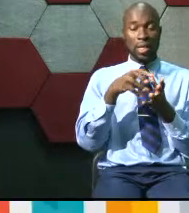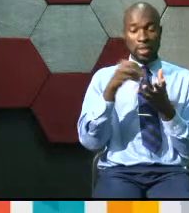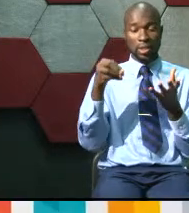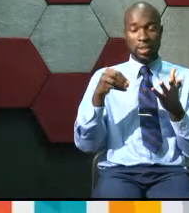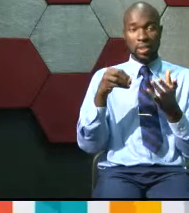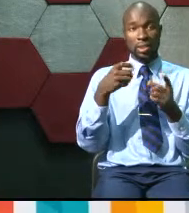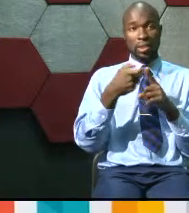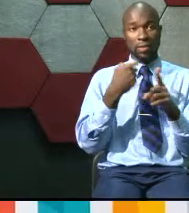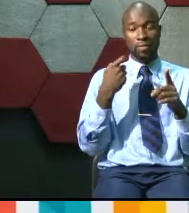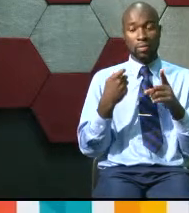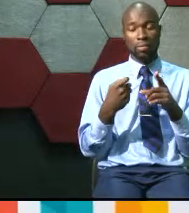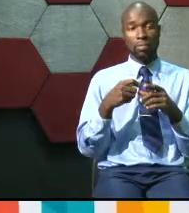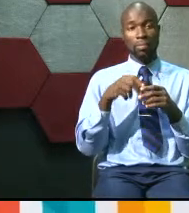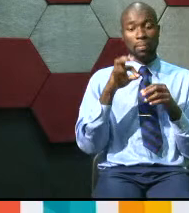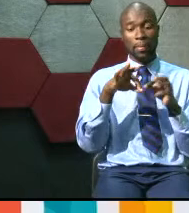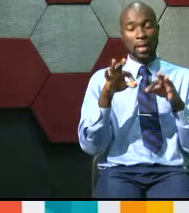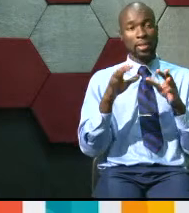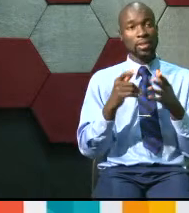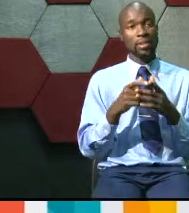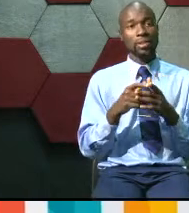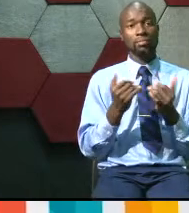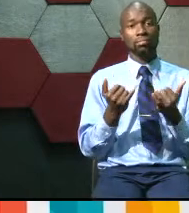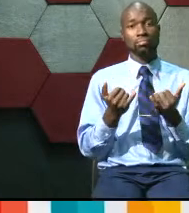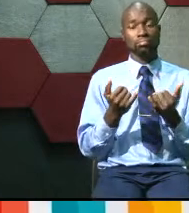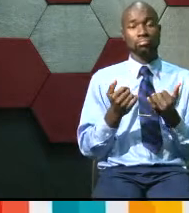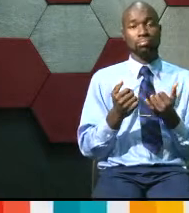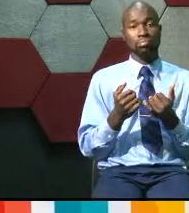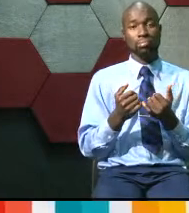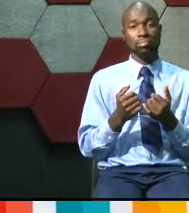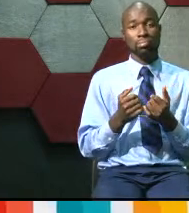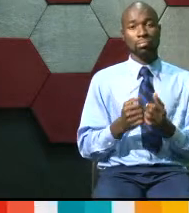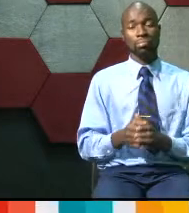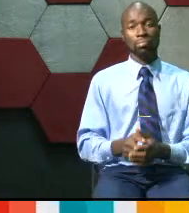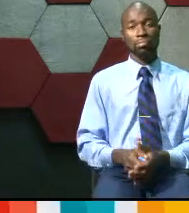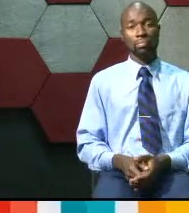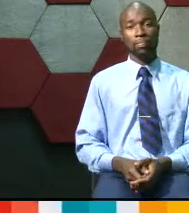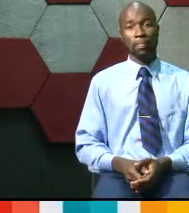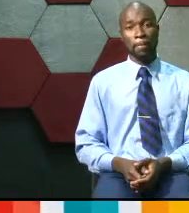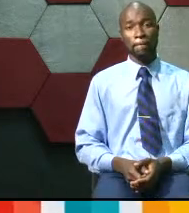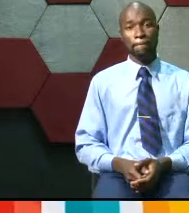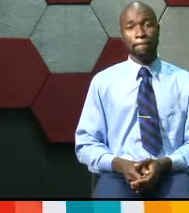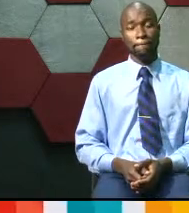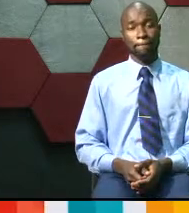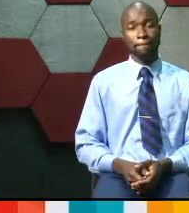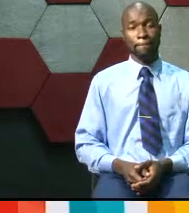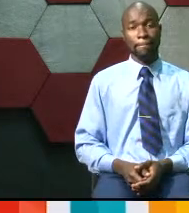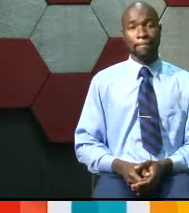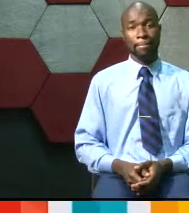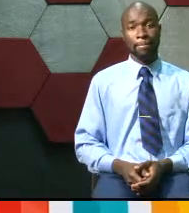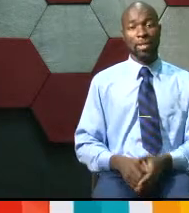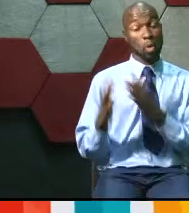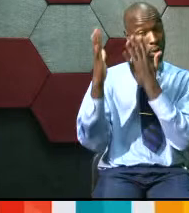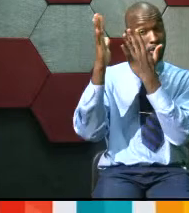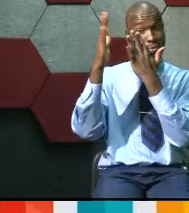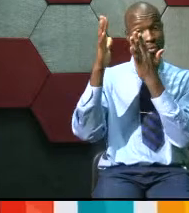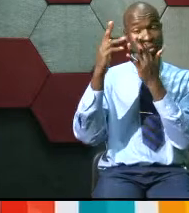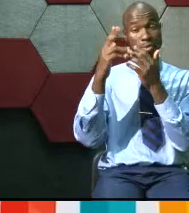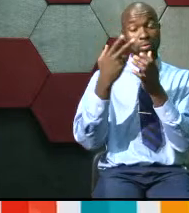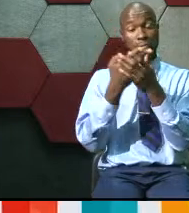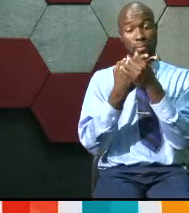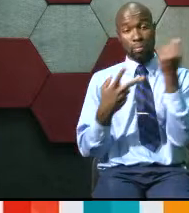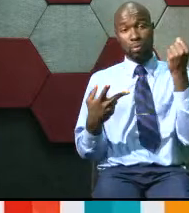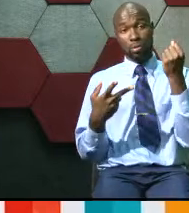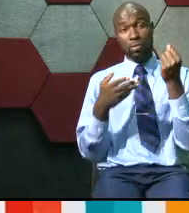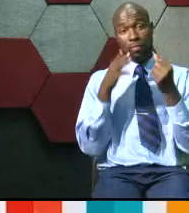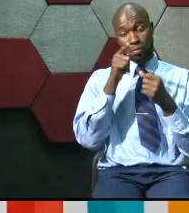Helicobacter pylori infection that causes peptic ulcers. Congratulations, Virginia